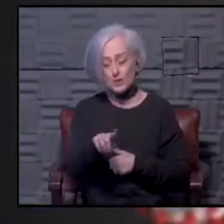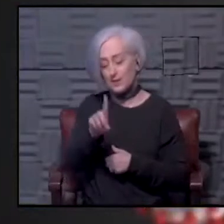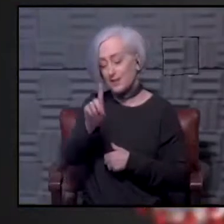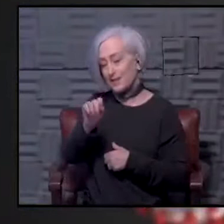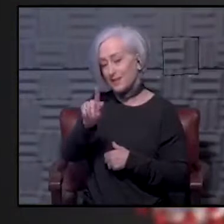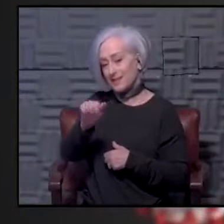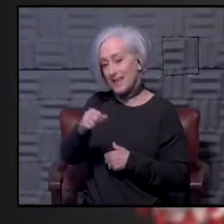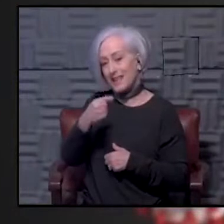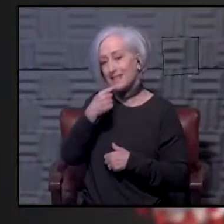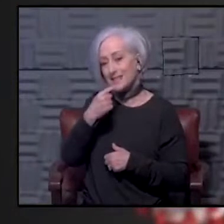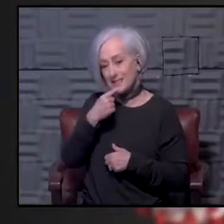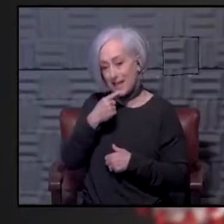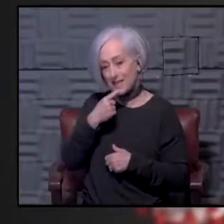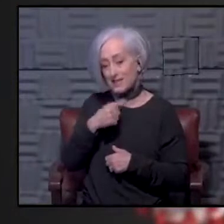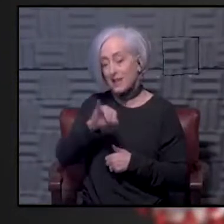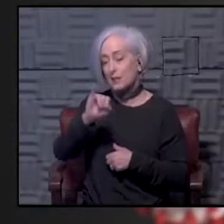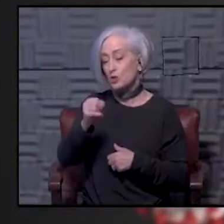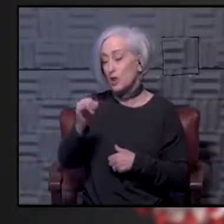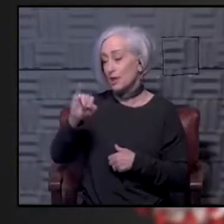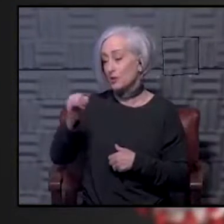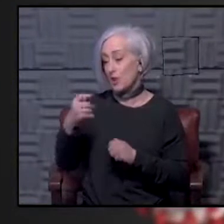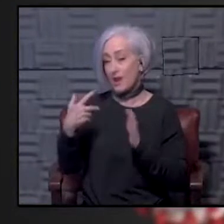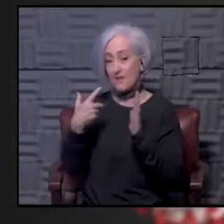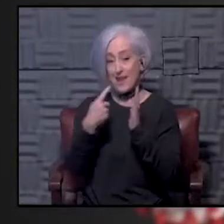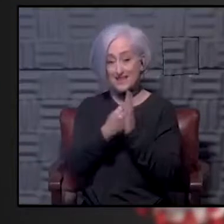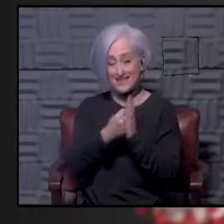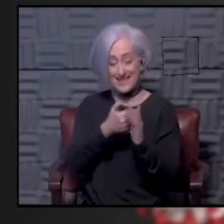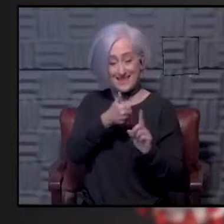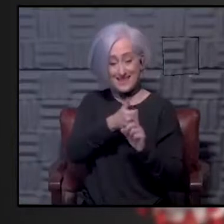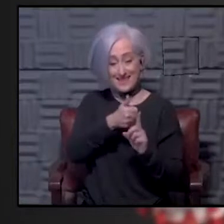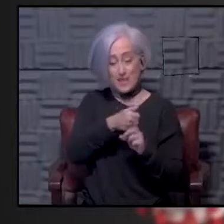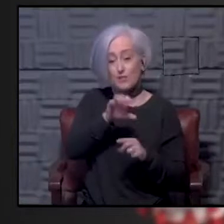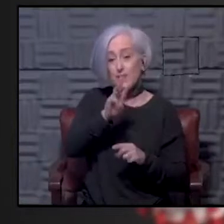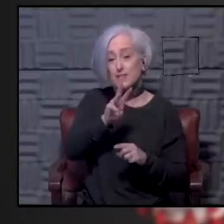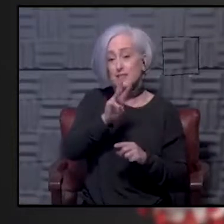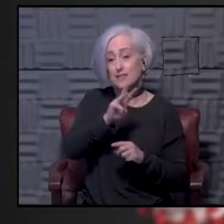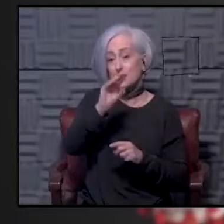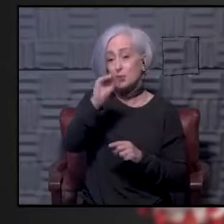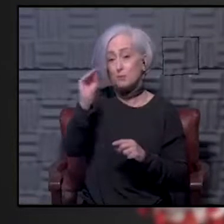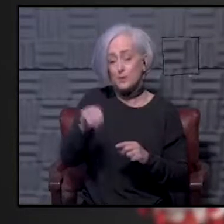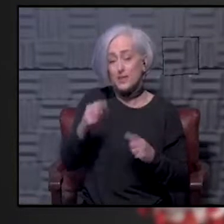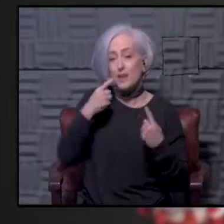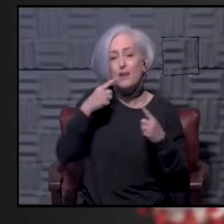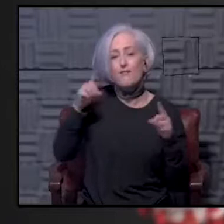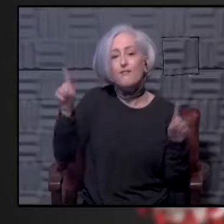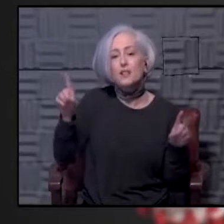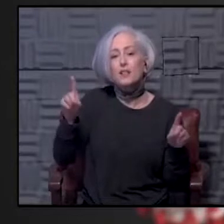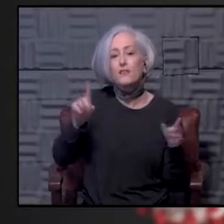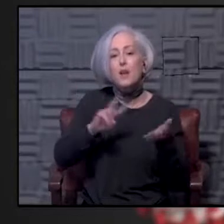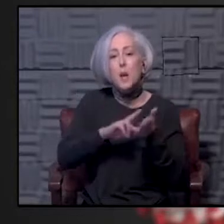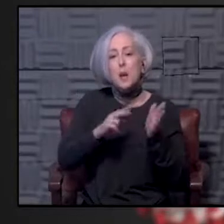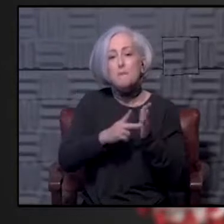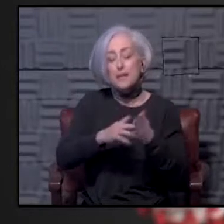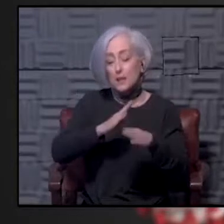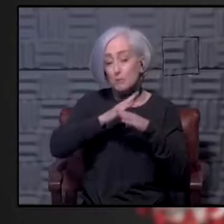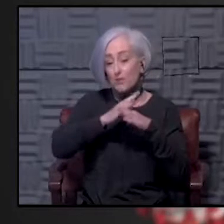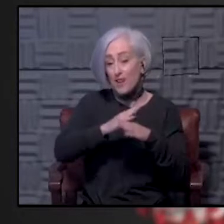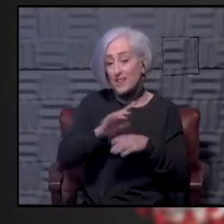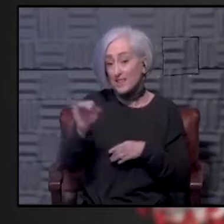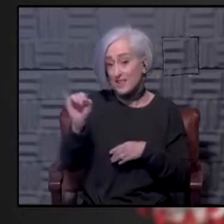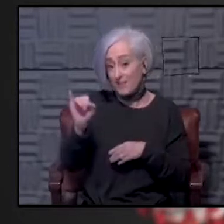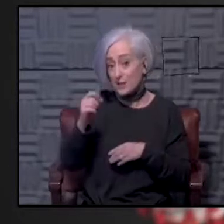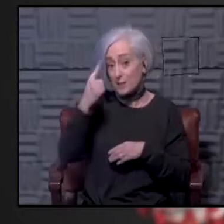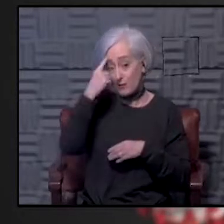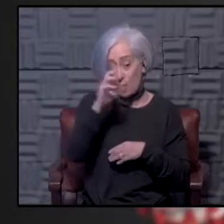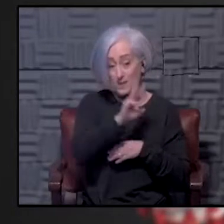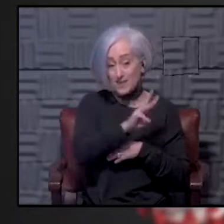single-dose J&J vaccine is overall 66% effective, does that mean it prevents infection in